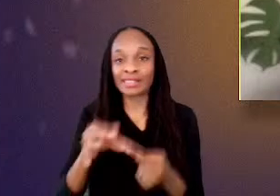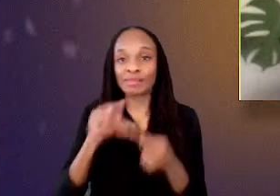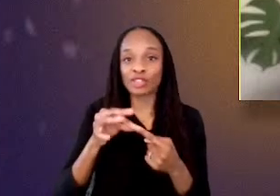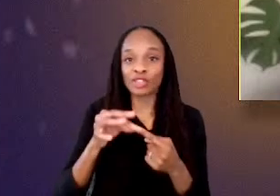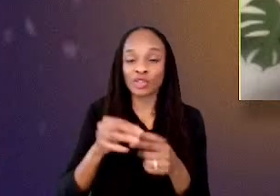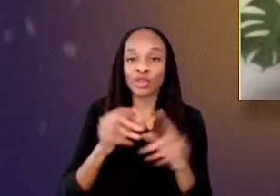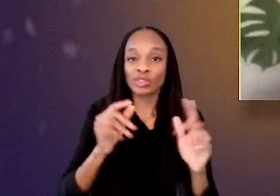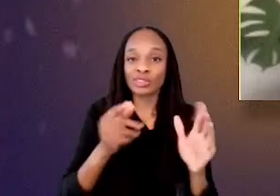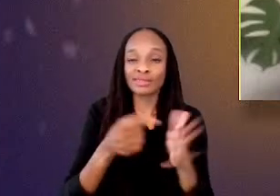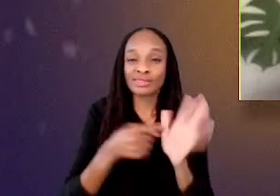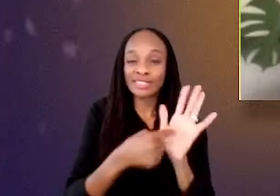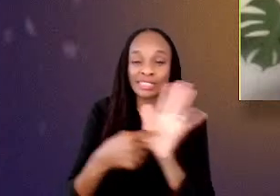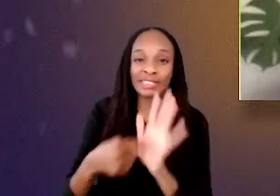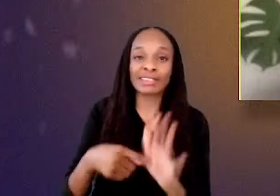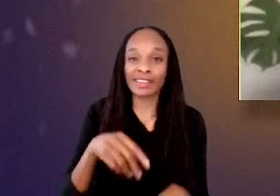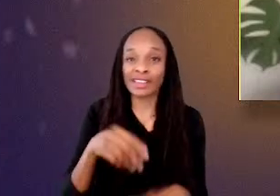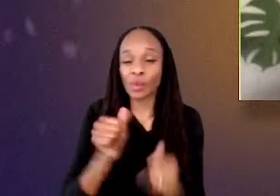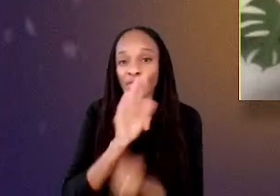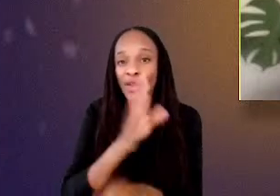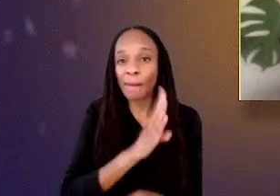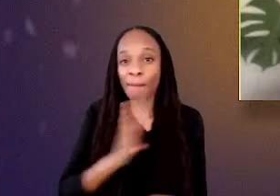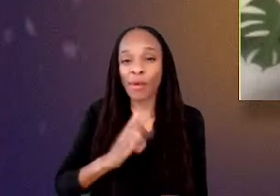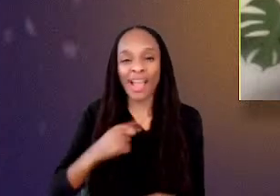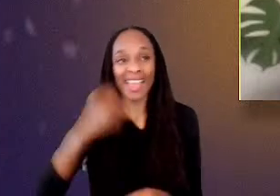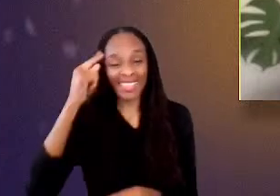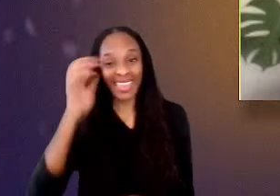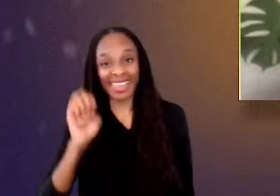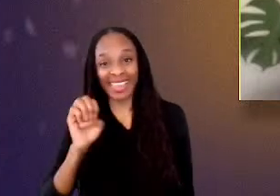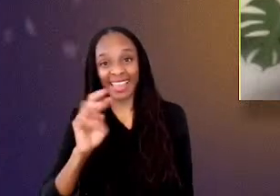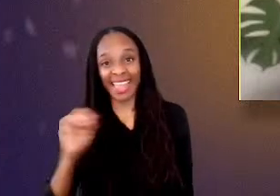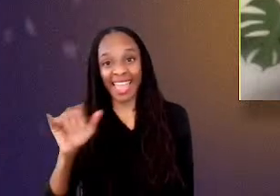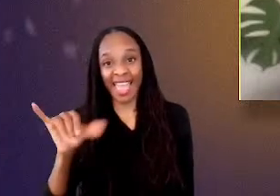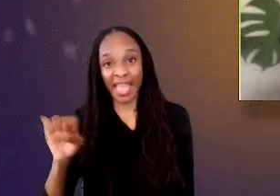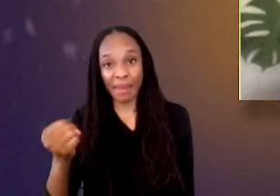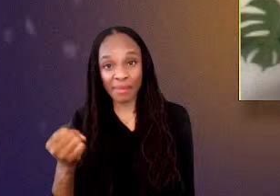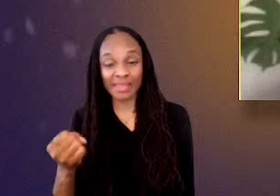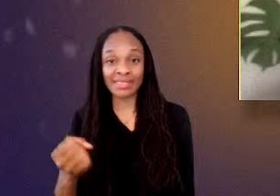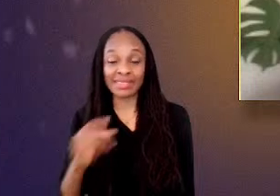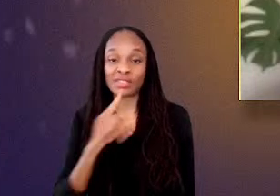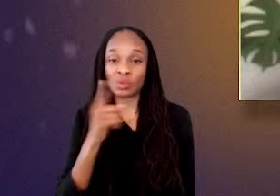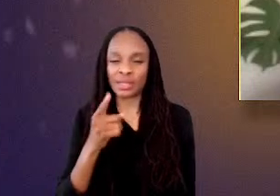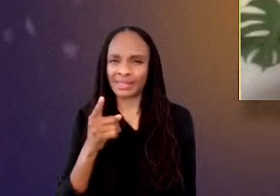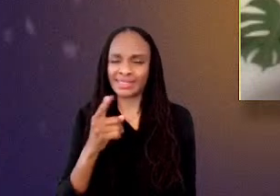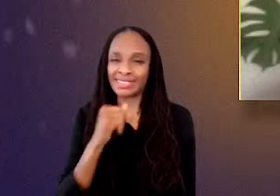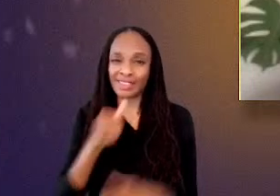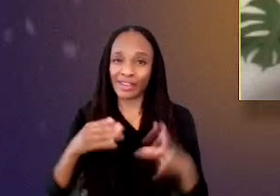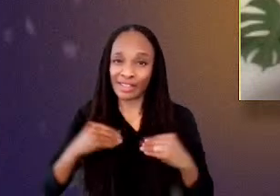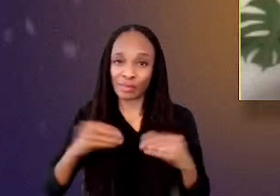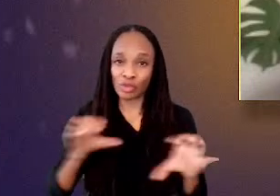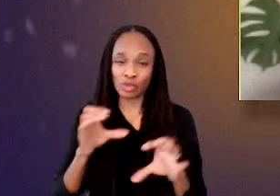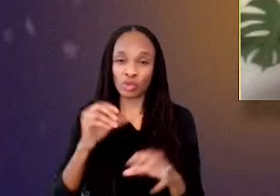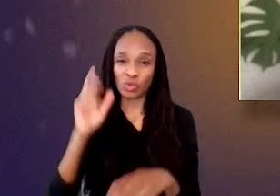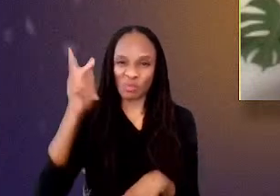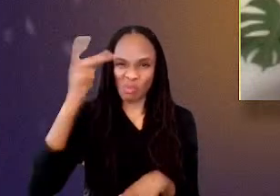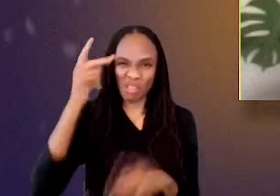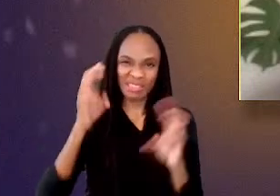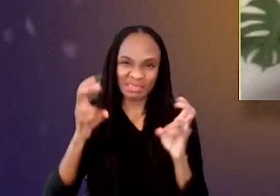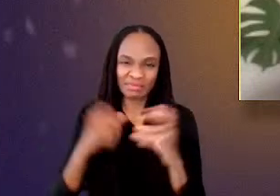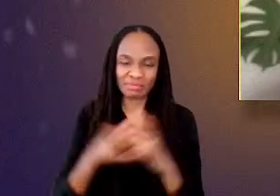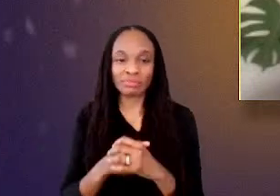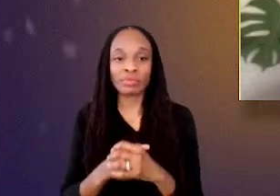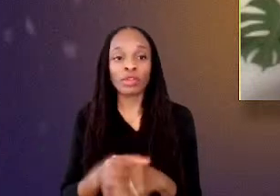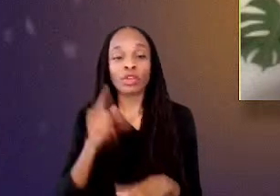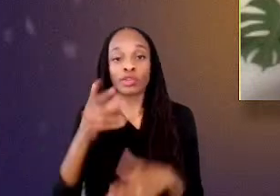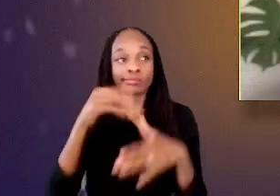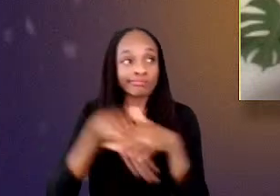some of them, I think the Emmys, it's completely frowned upon to do any kind of politicking. So you're just going in,